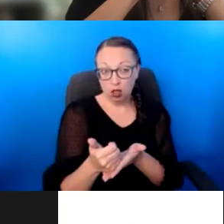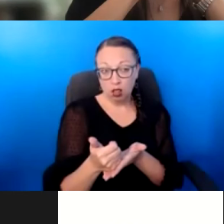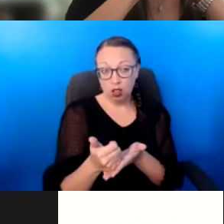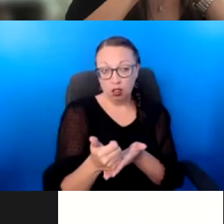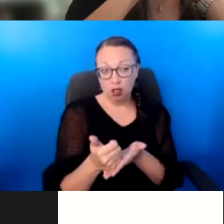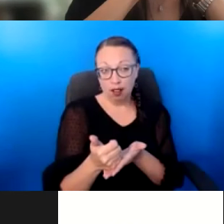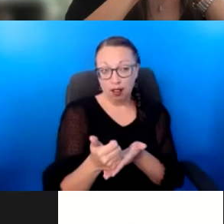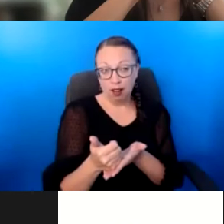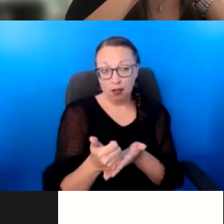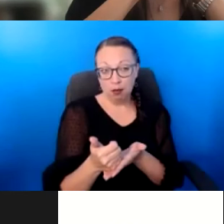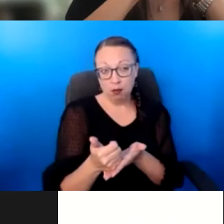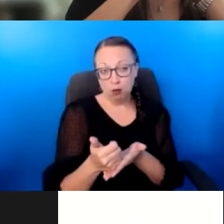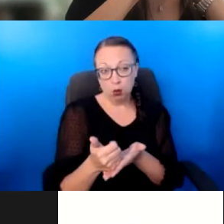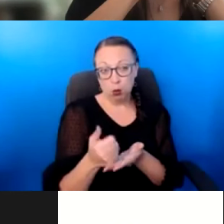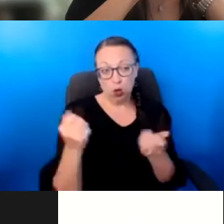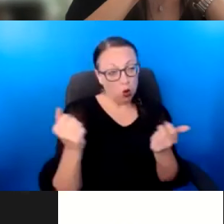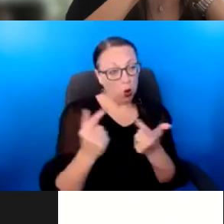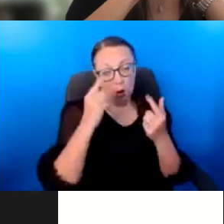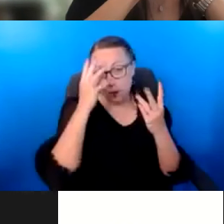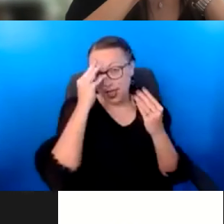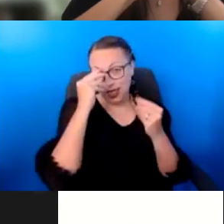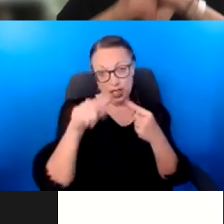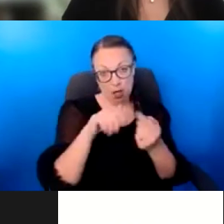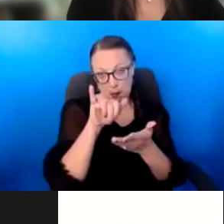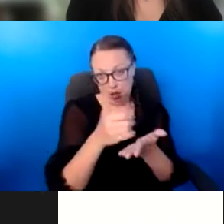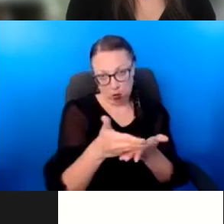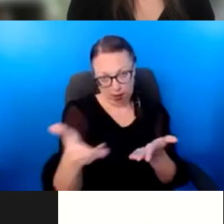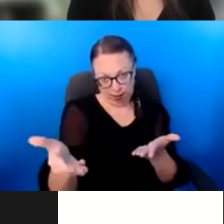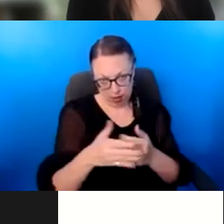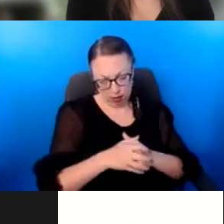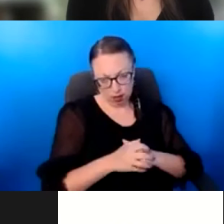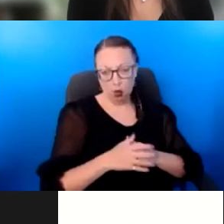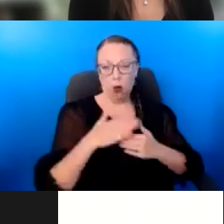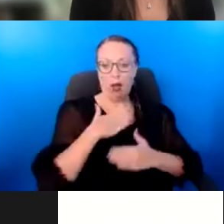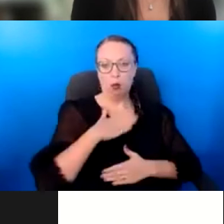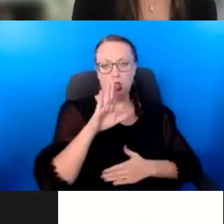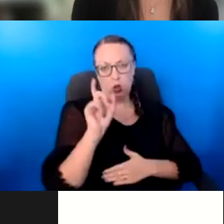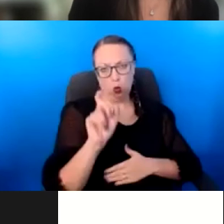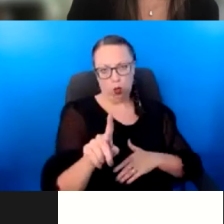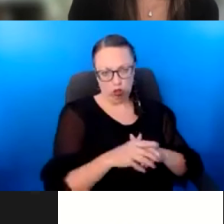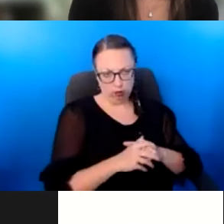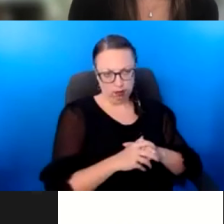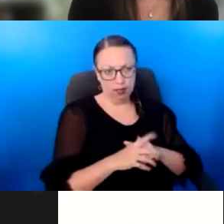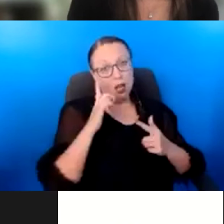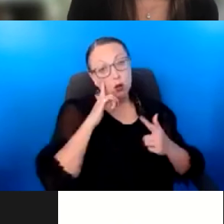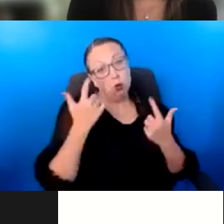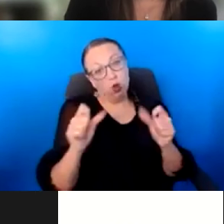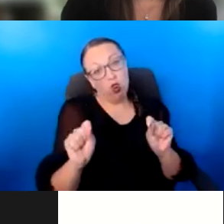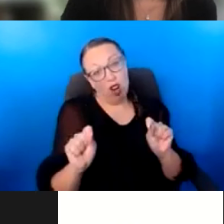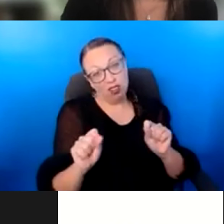we should all be like thinking along these lines. So I appreciate your question, and we're trying.